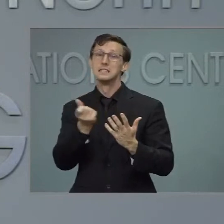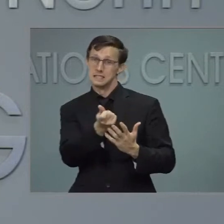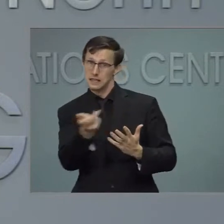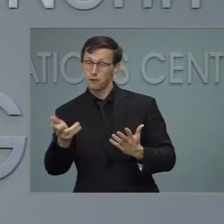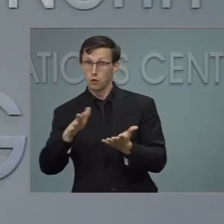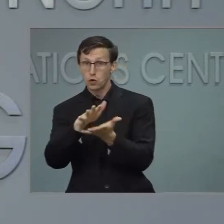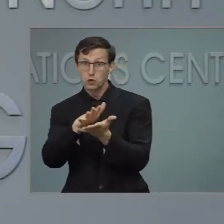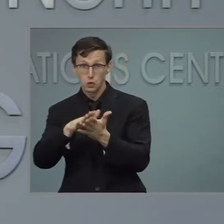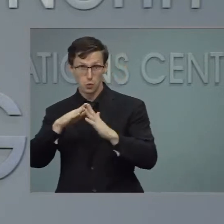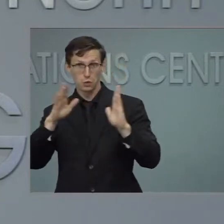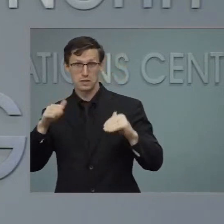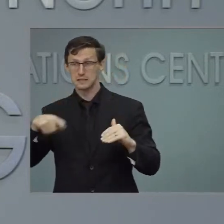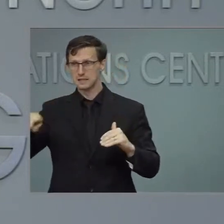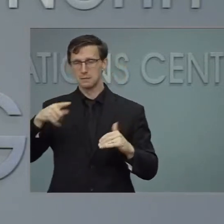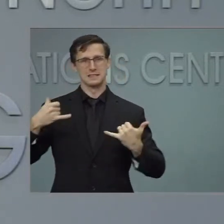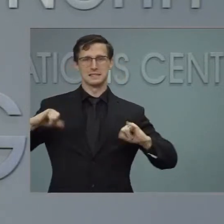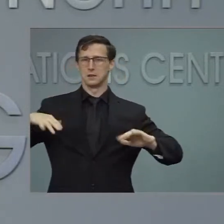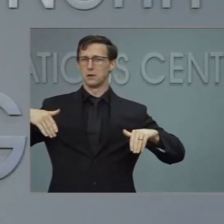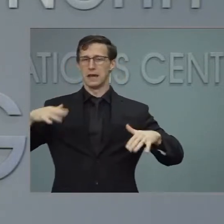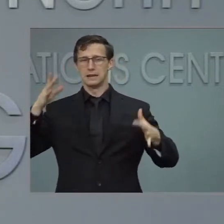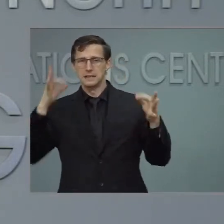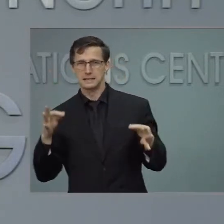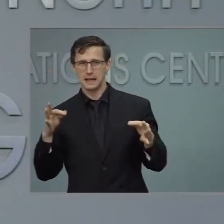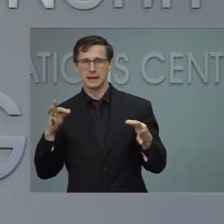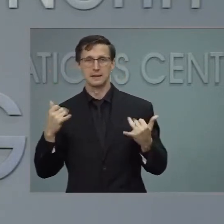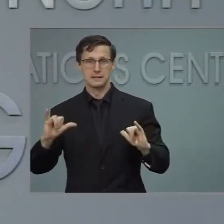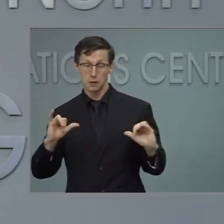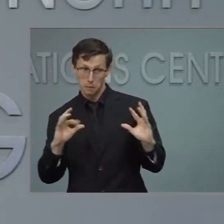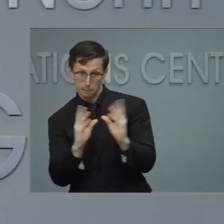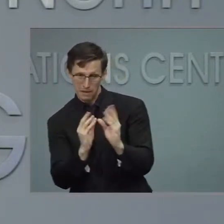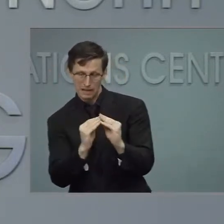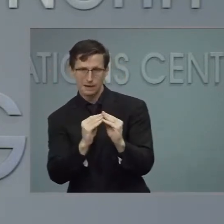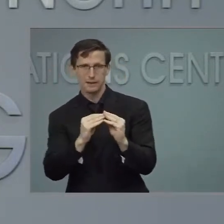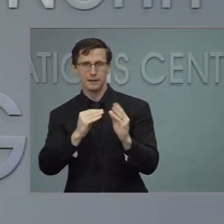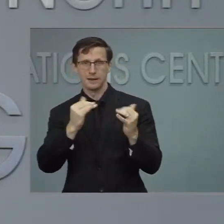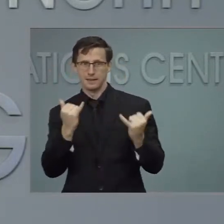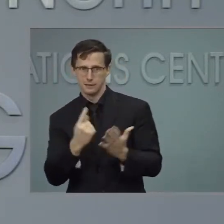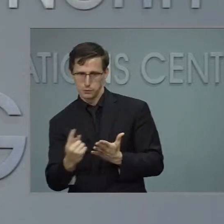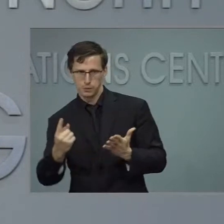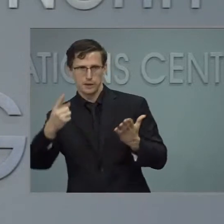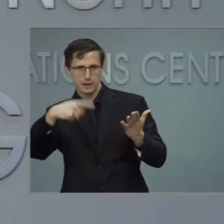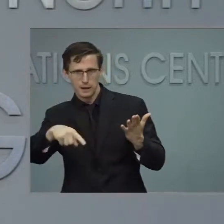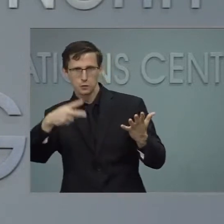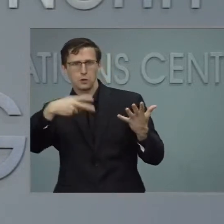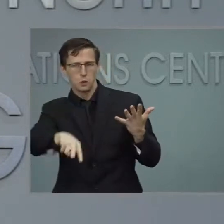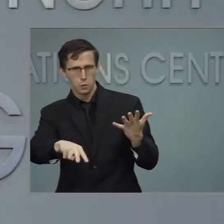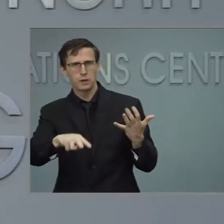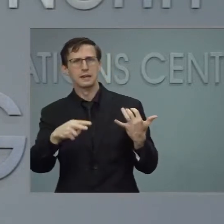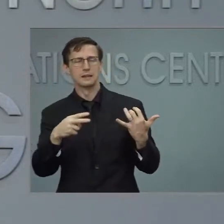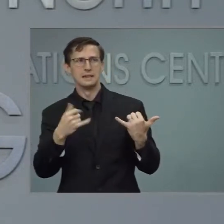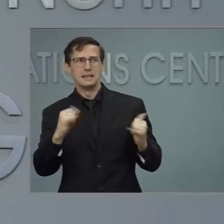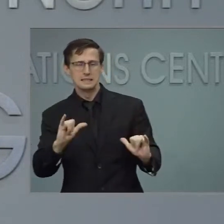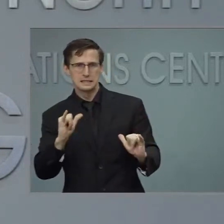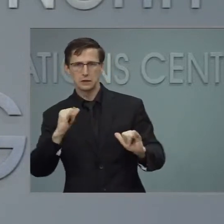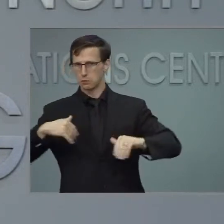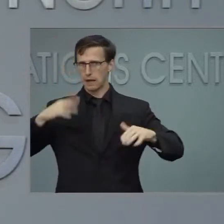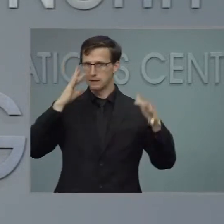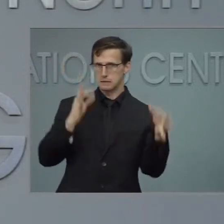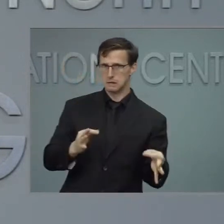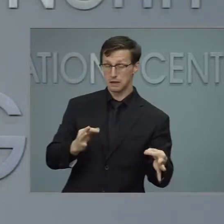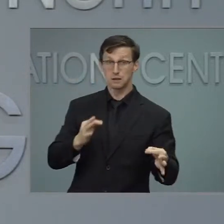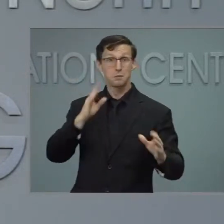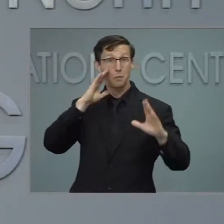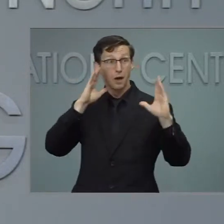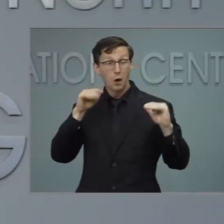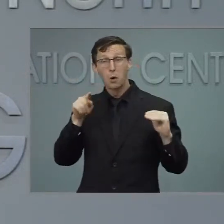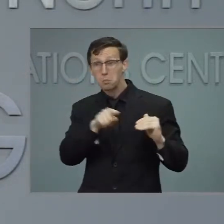are still making decisions and have meetings next week or the week after. We hope they look at this. We hope that they